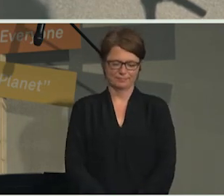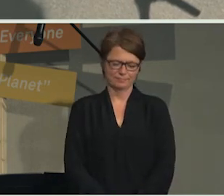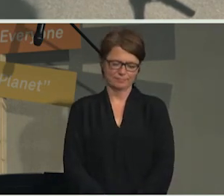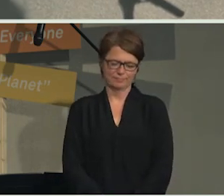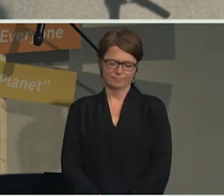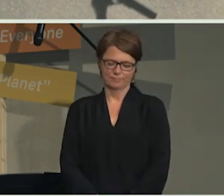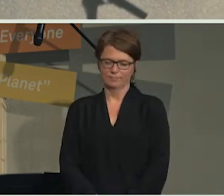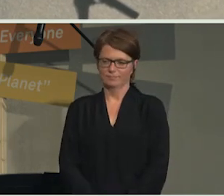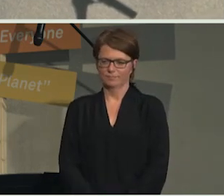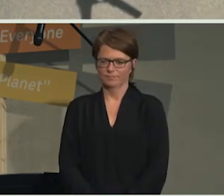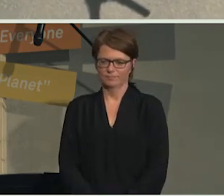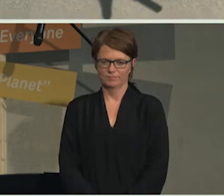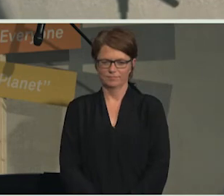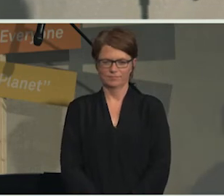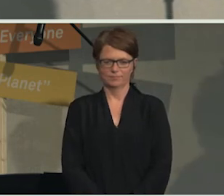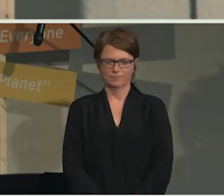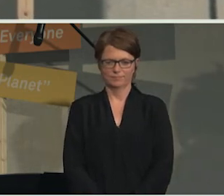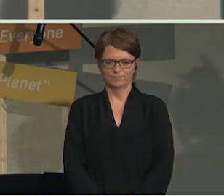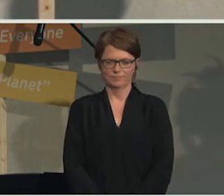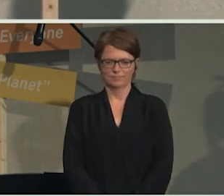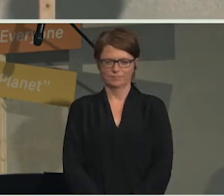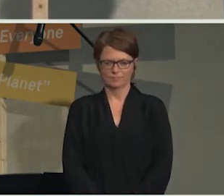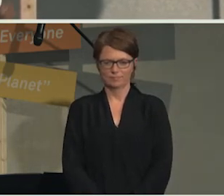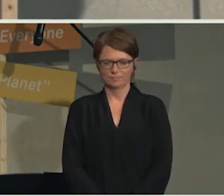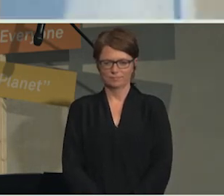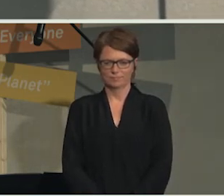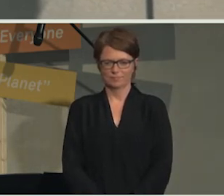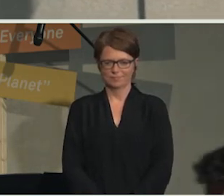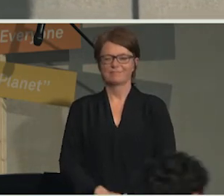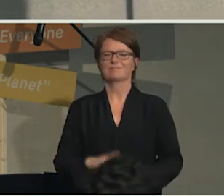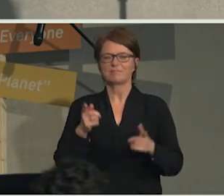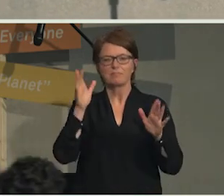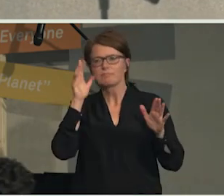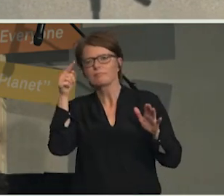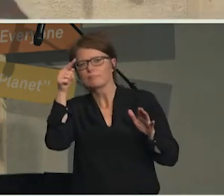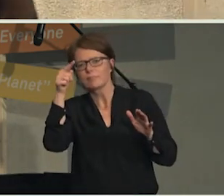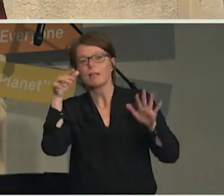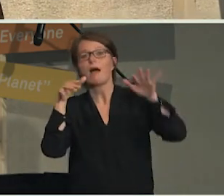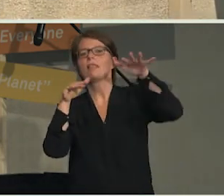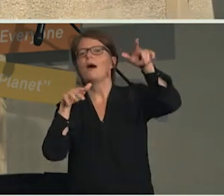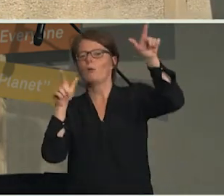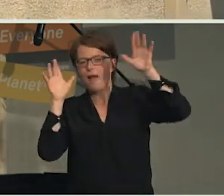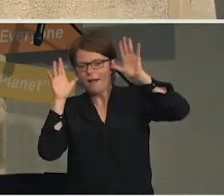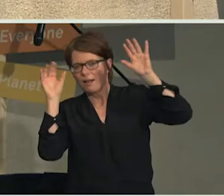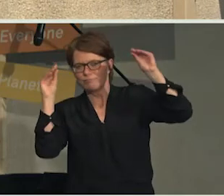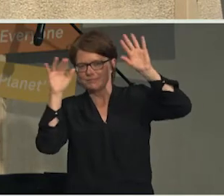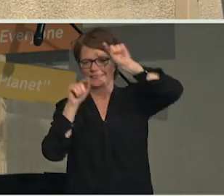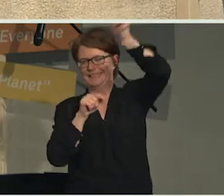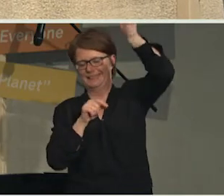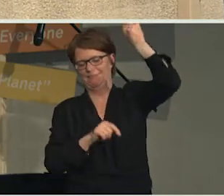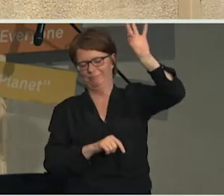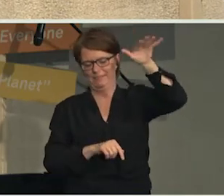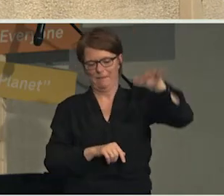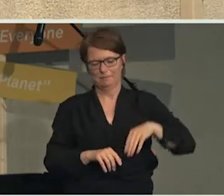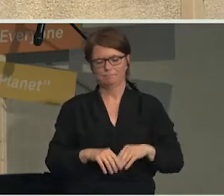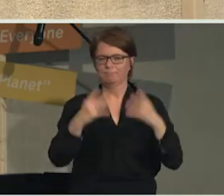Yes, yes, okay, good. So we have the energy up, right? We're still feeling excited. When I say hey,